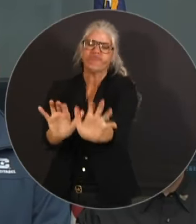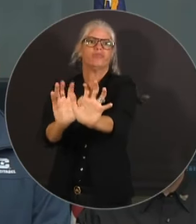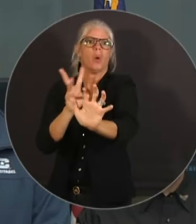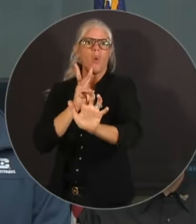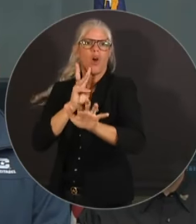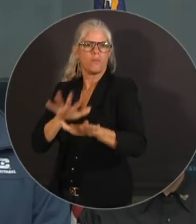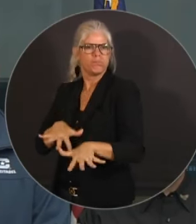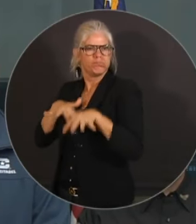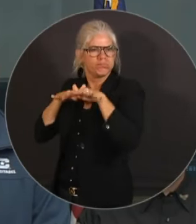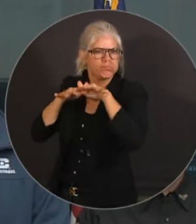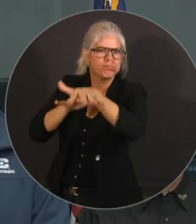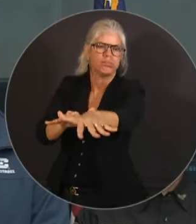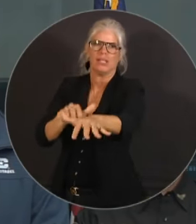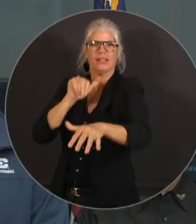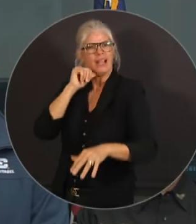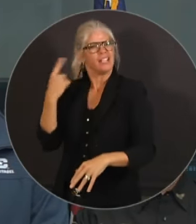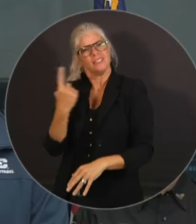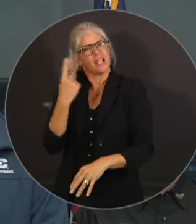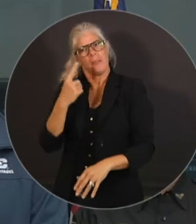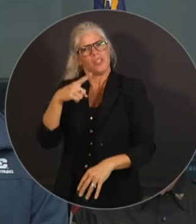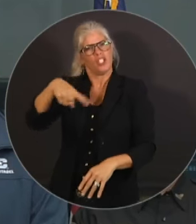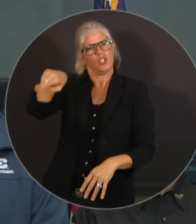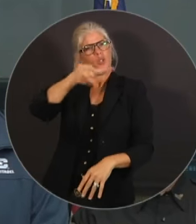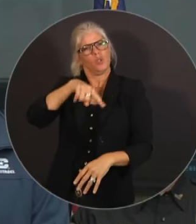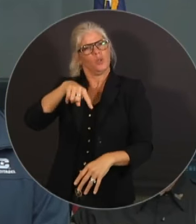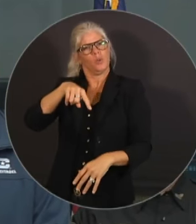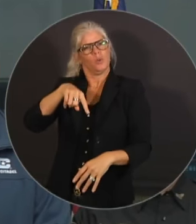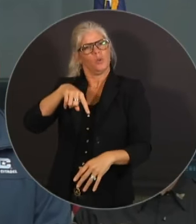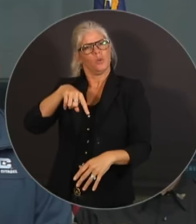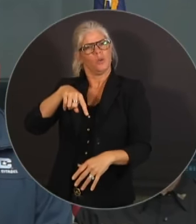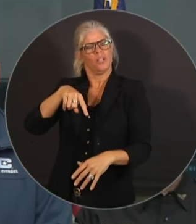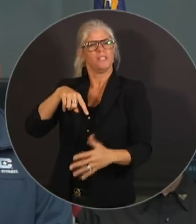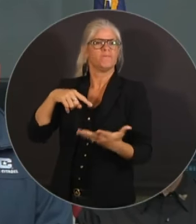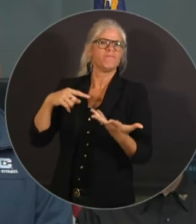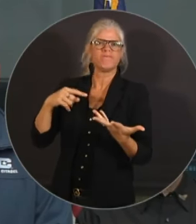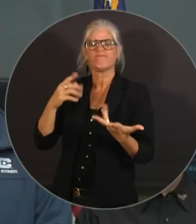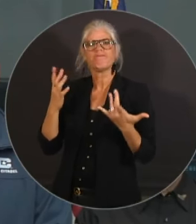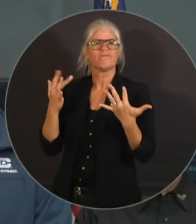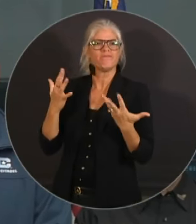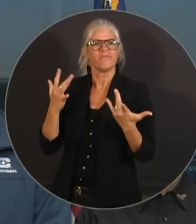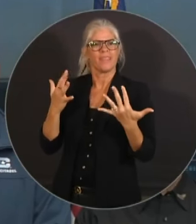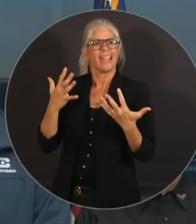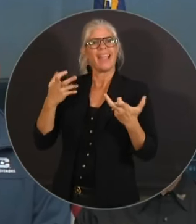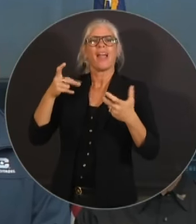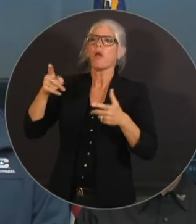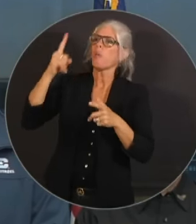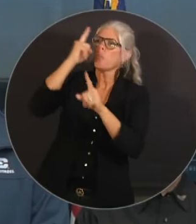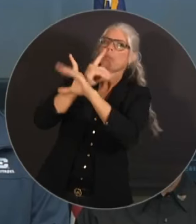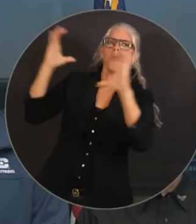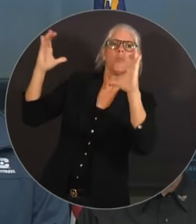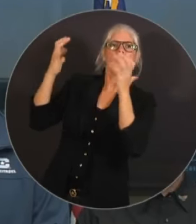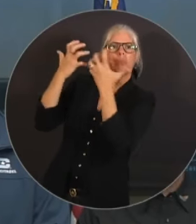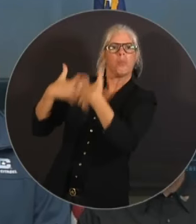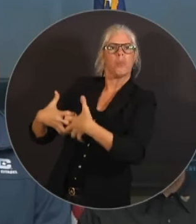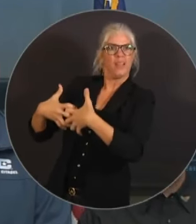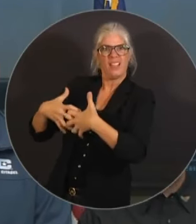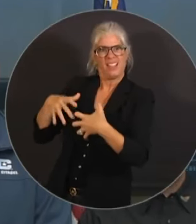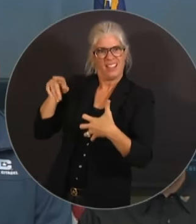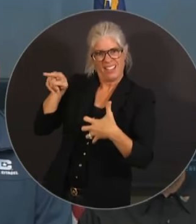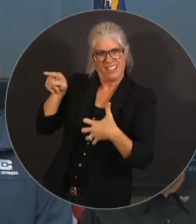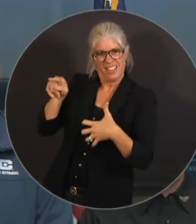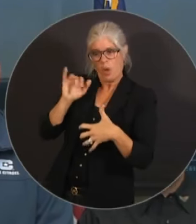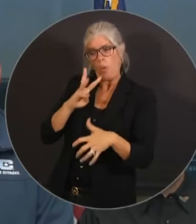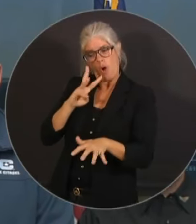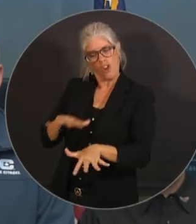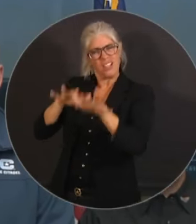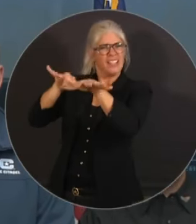not something that is that was not necessarily game plan for. This is the main thing that you game plan for. And I know